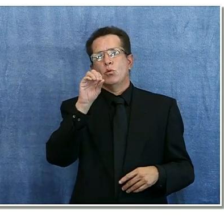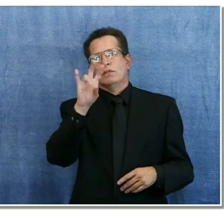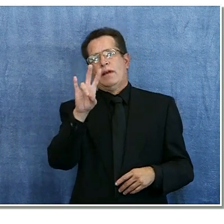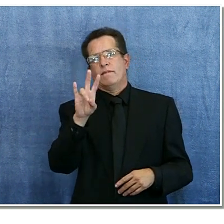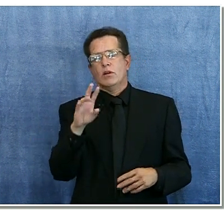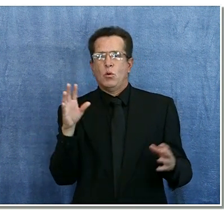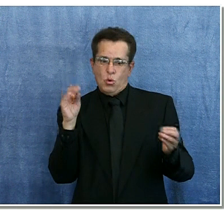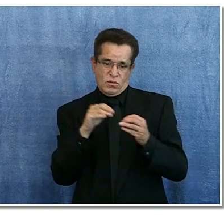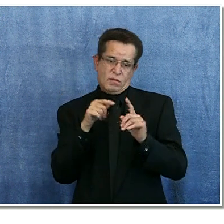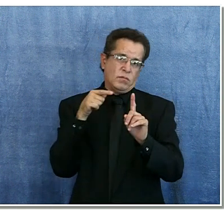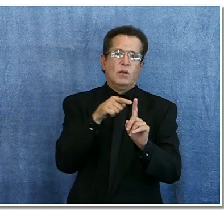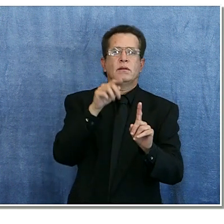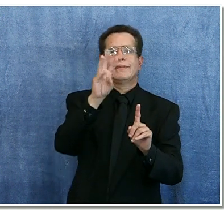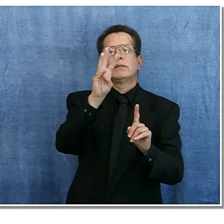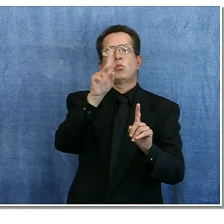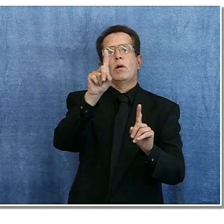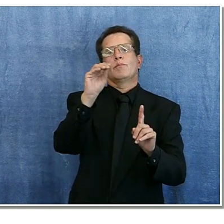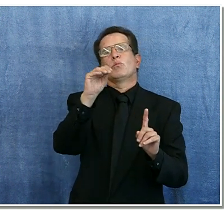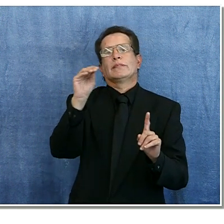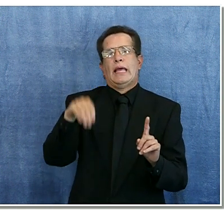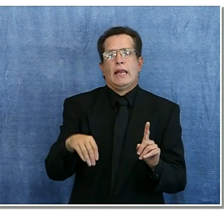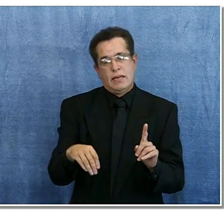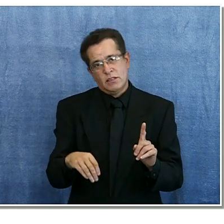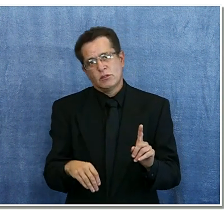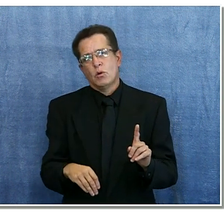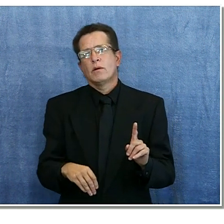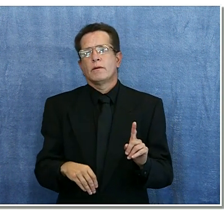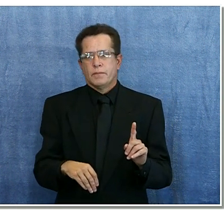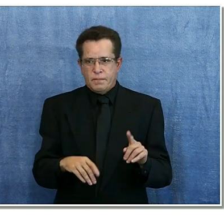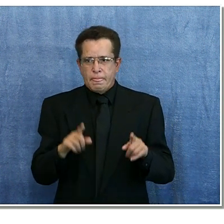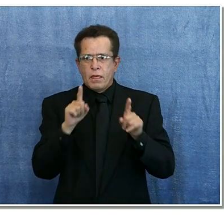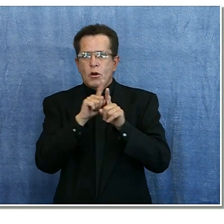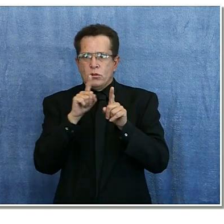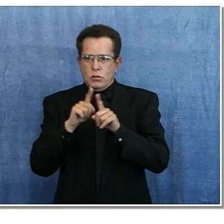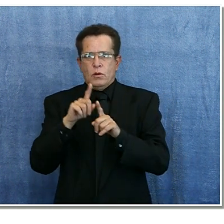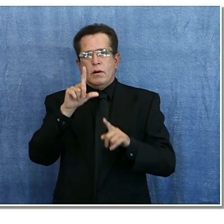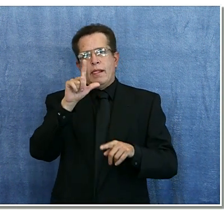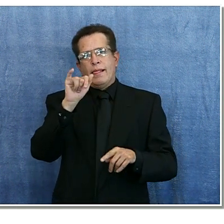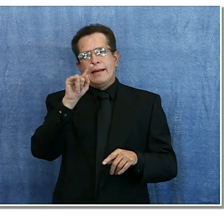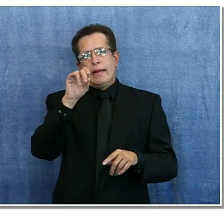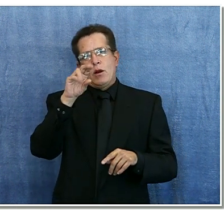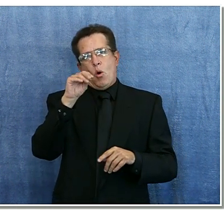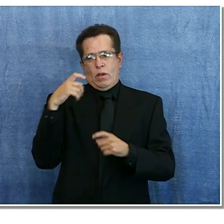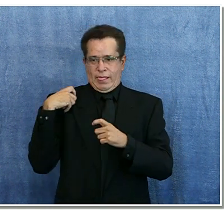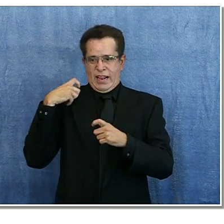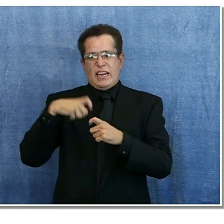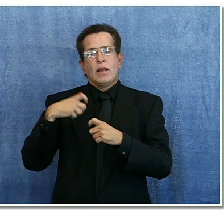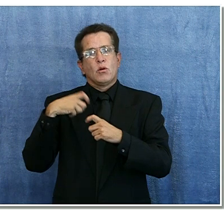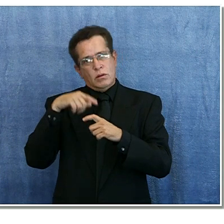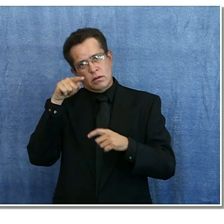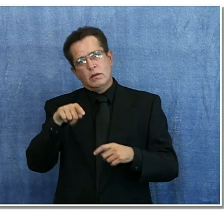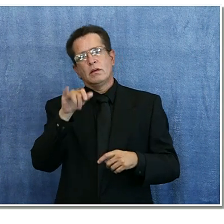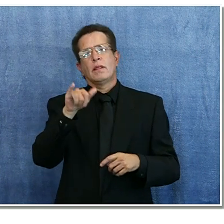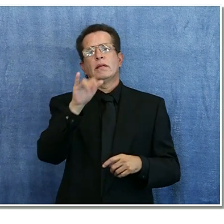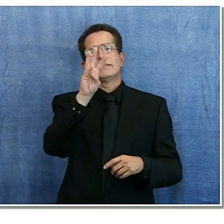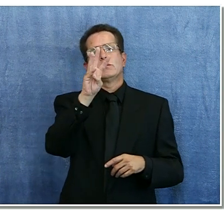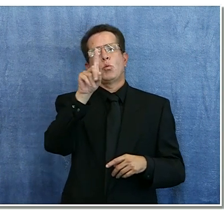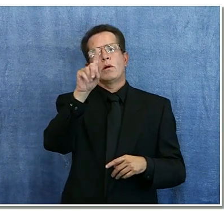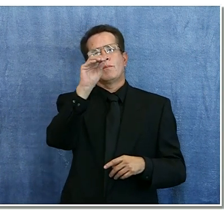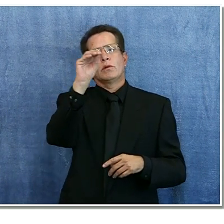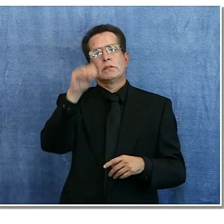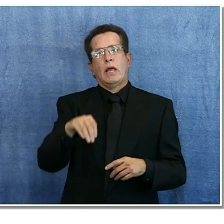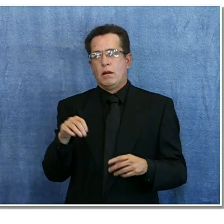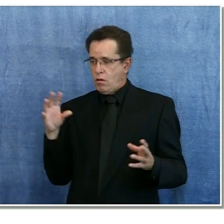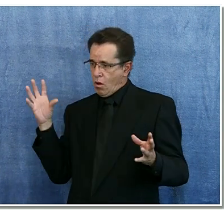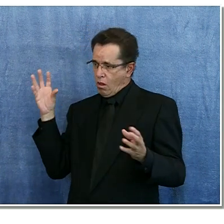or 61%. Also of note, Latinos also represent 61% of